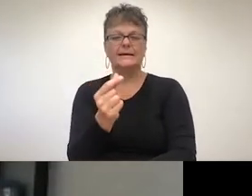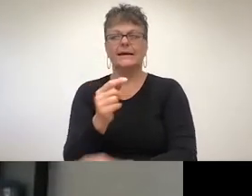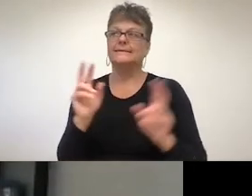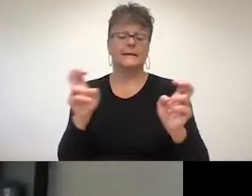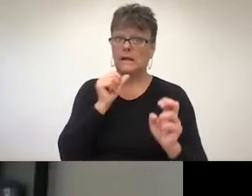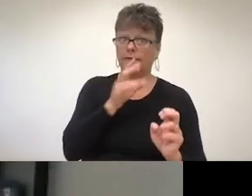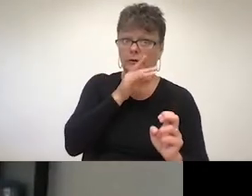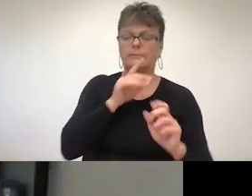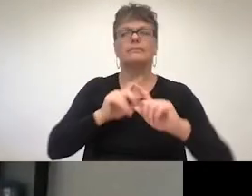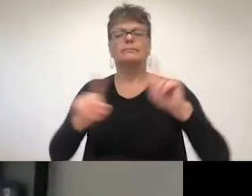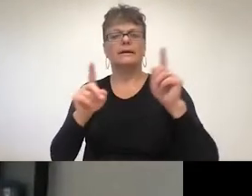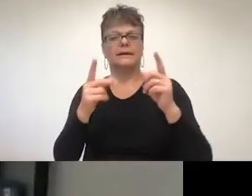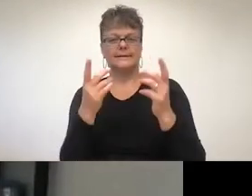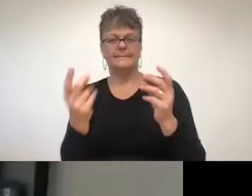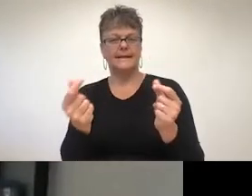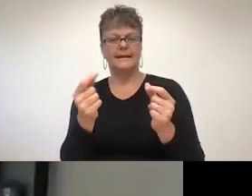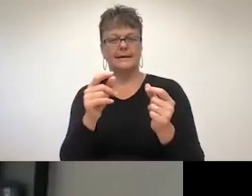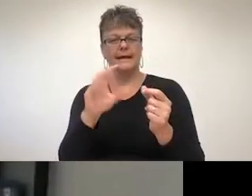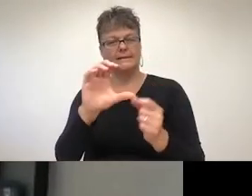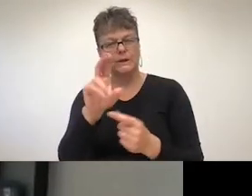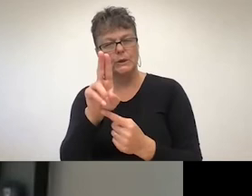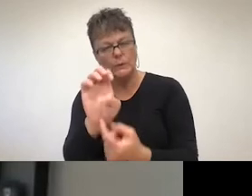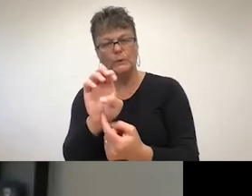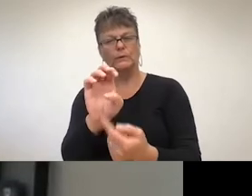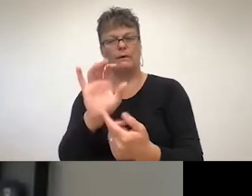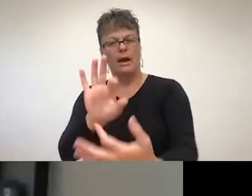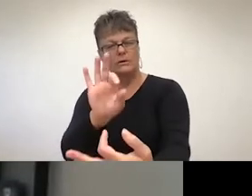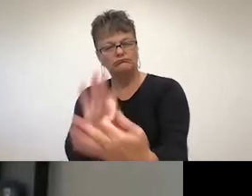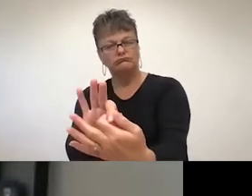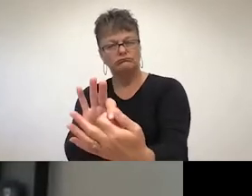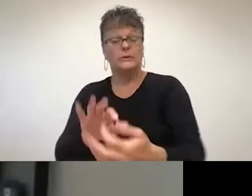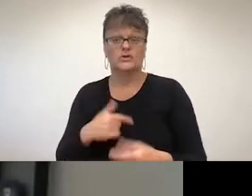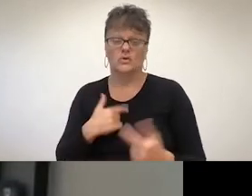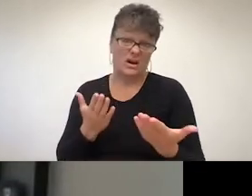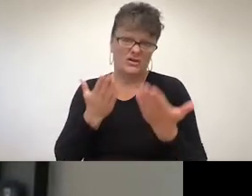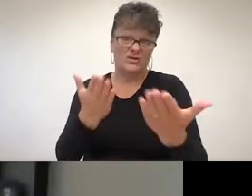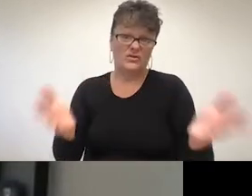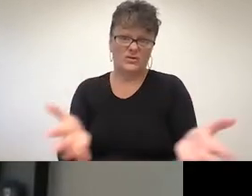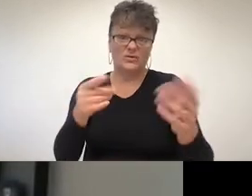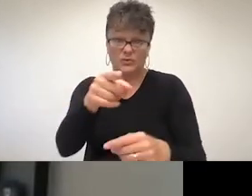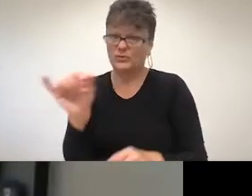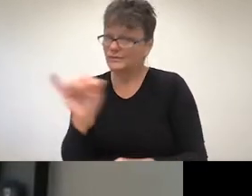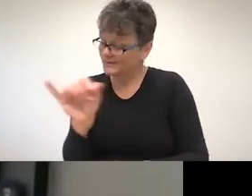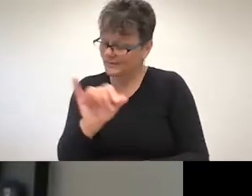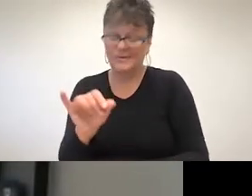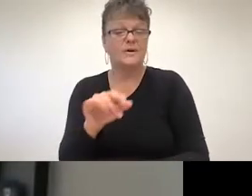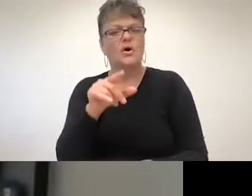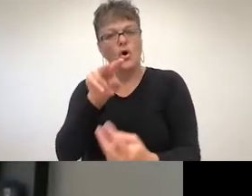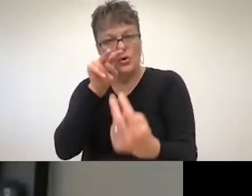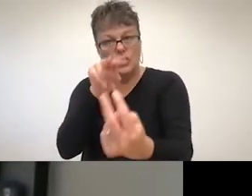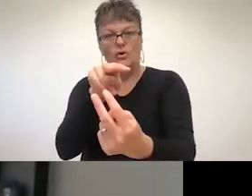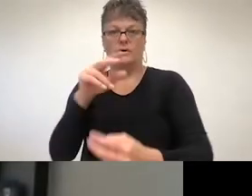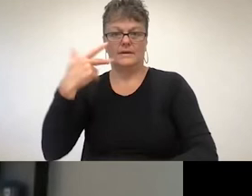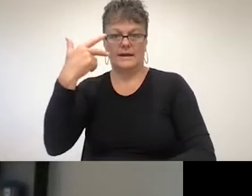about as well. If you're meeting with your students, teaching, or recording videos, make that strong eye contact with the camera because it helps the people on the other